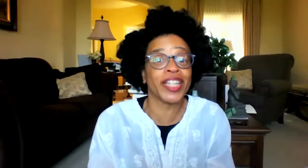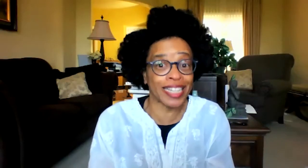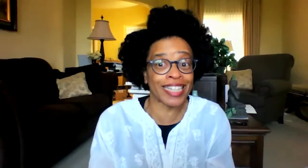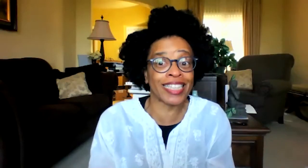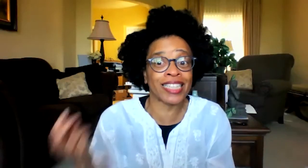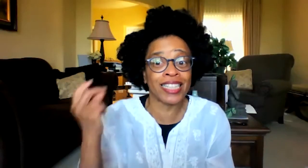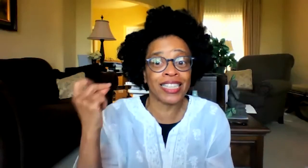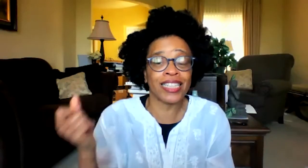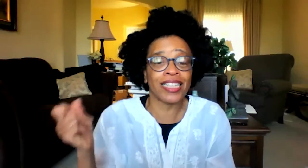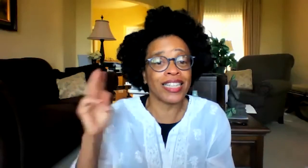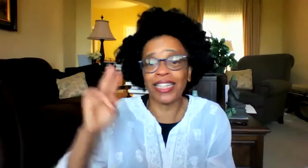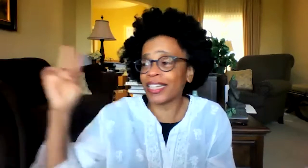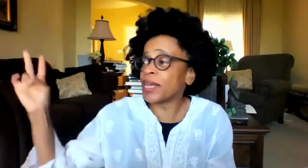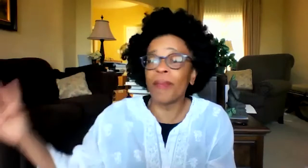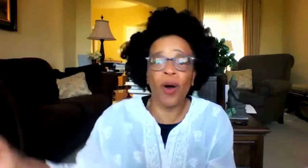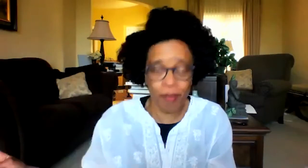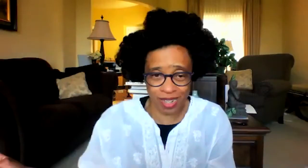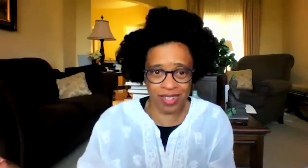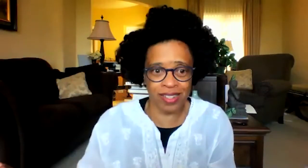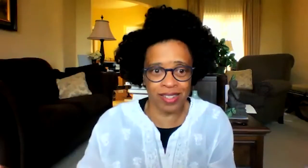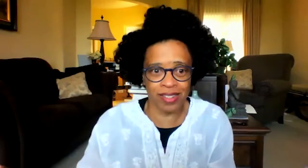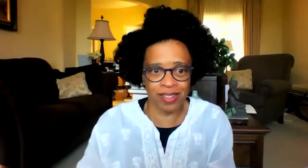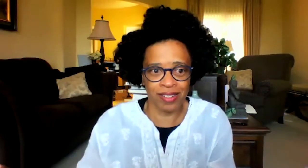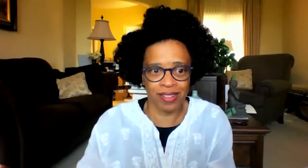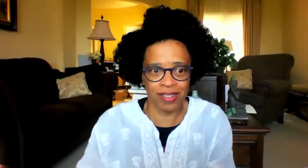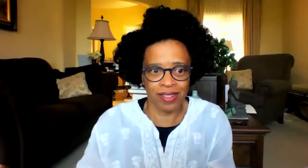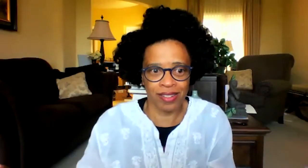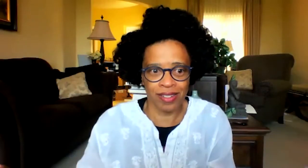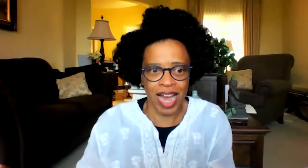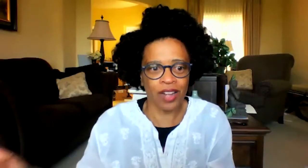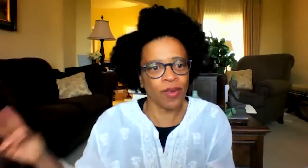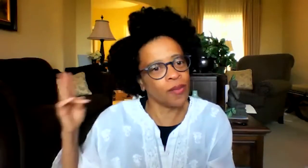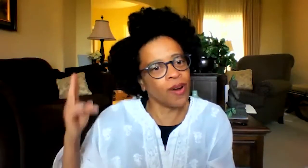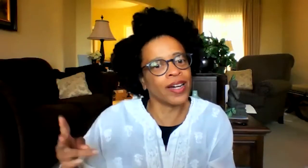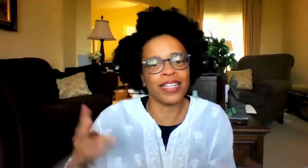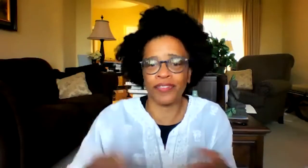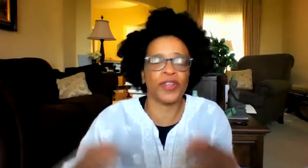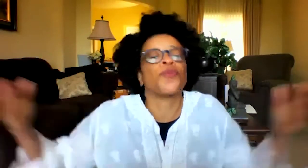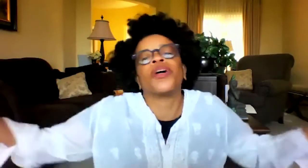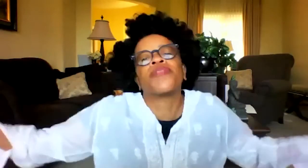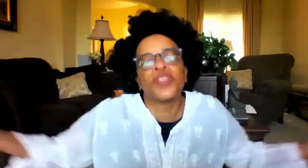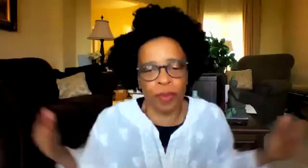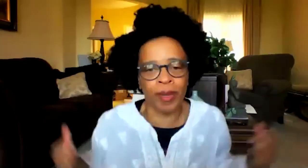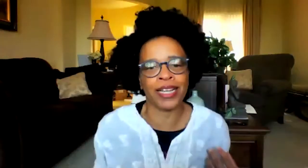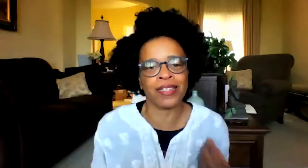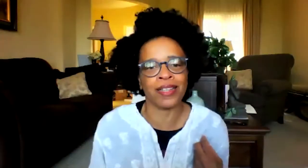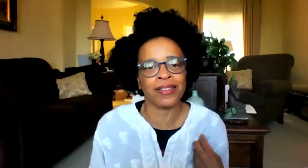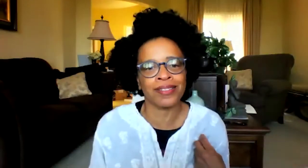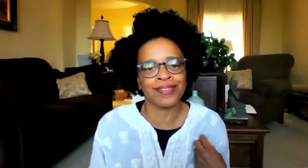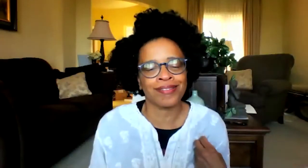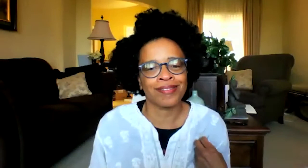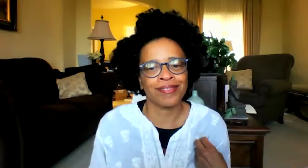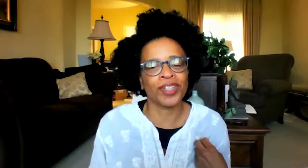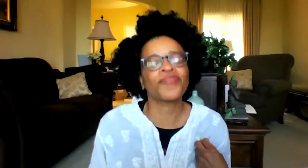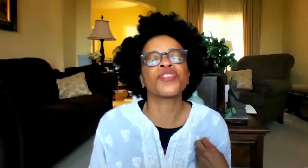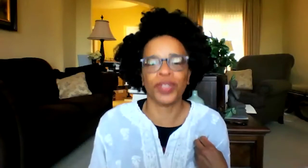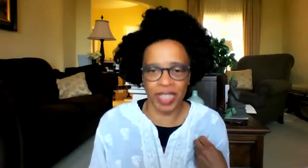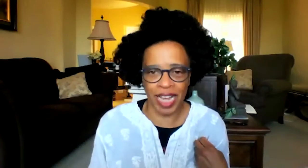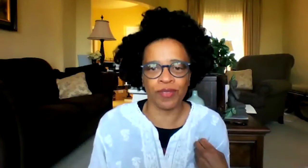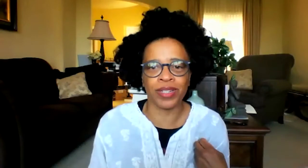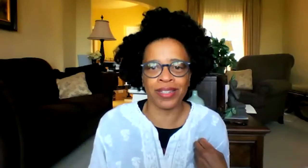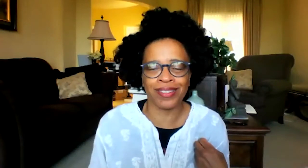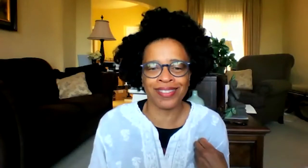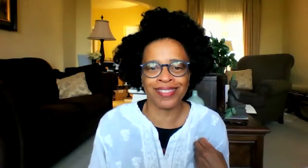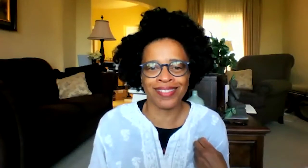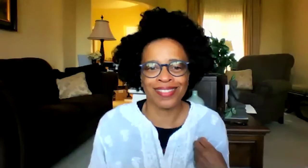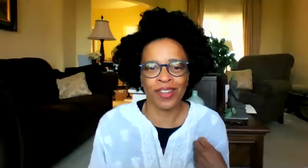that could end any moment? How do I want, what if this were my last day? What if this were the